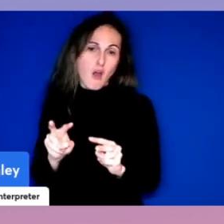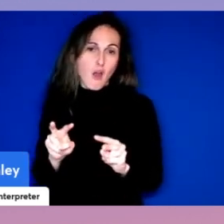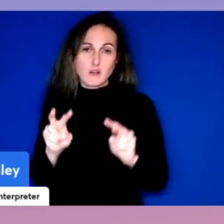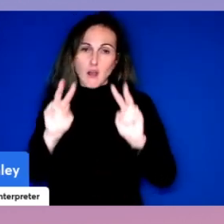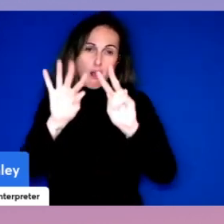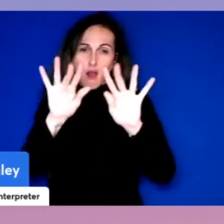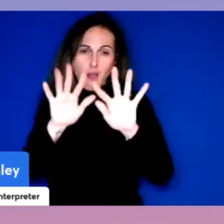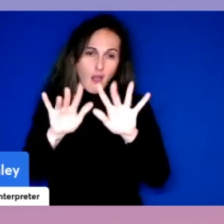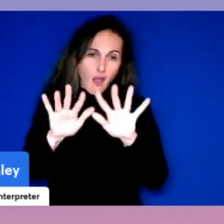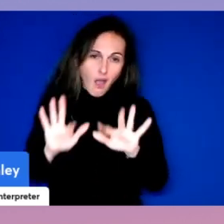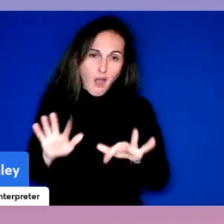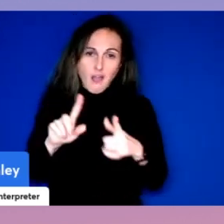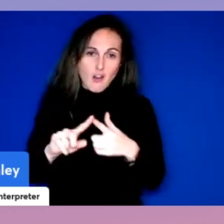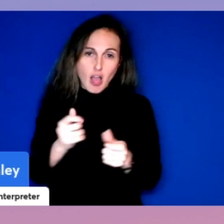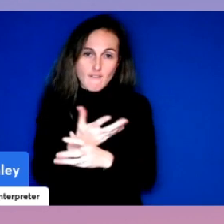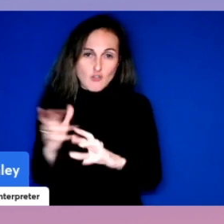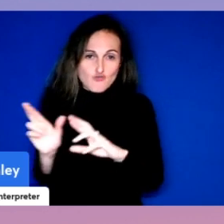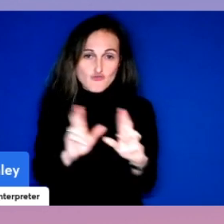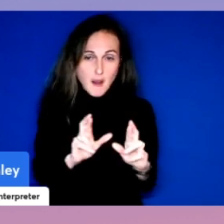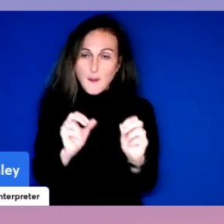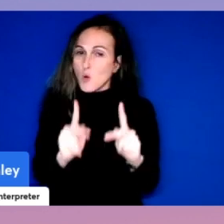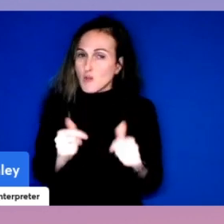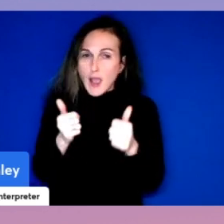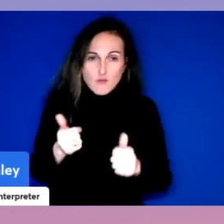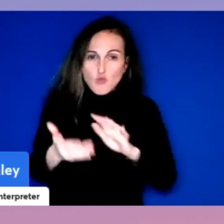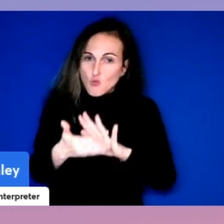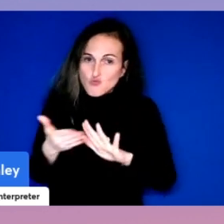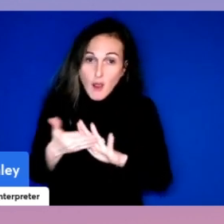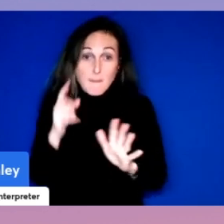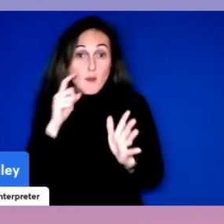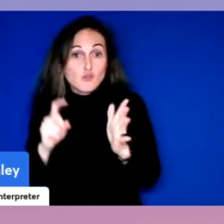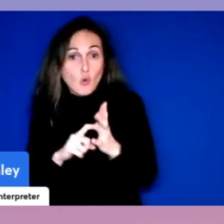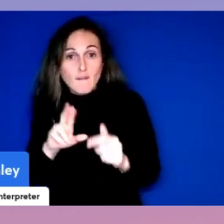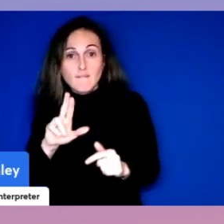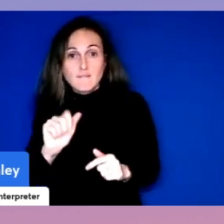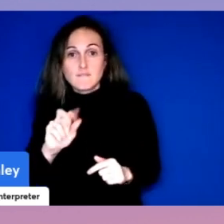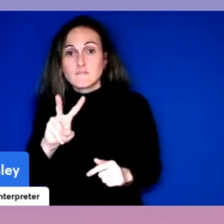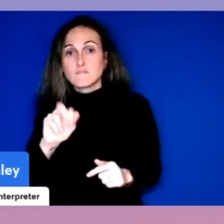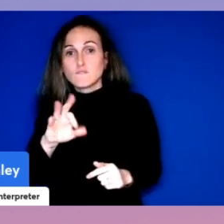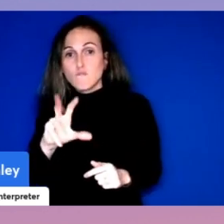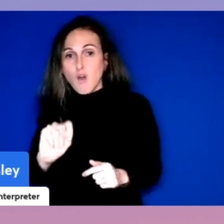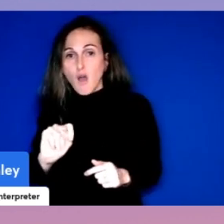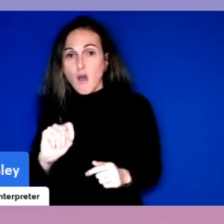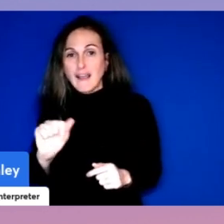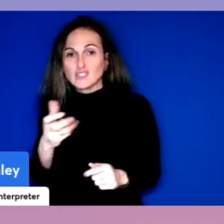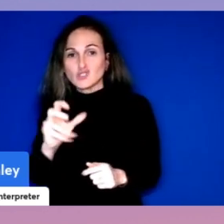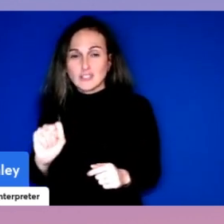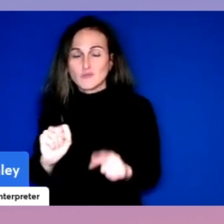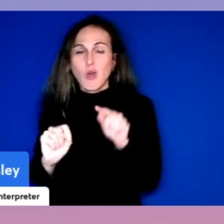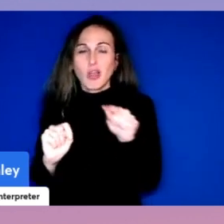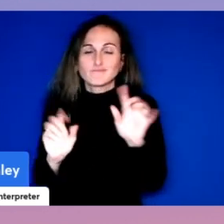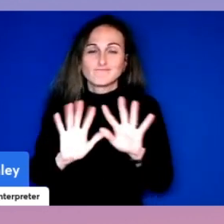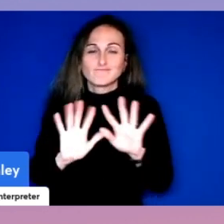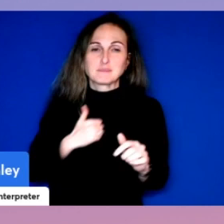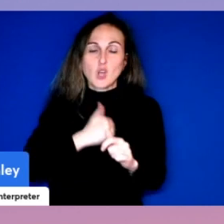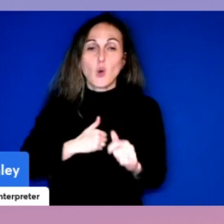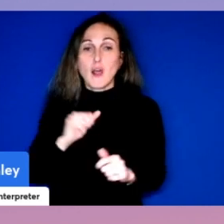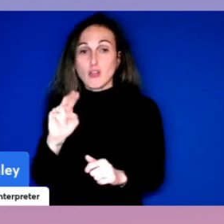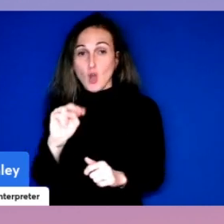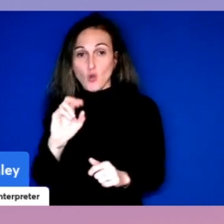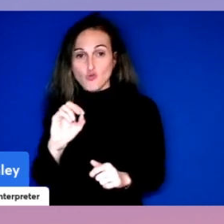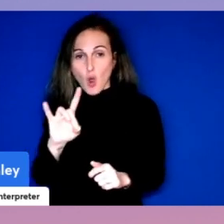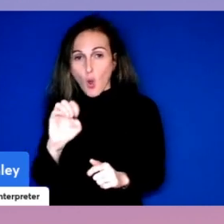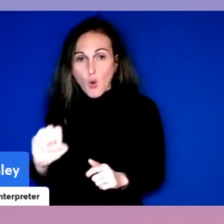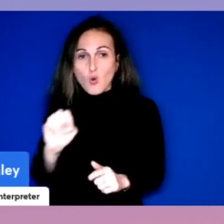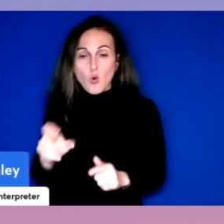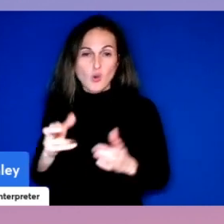ready. Okay, we're running. Notice that the Vault agent, the Vault node or the Vault server is not going to